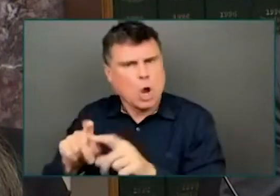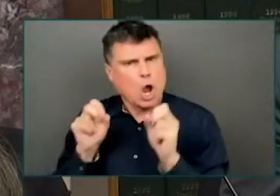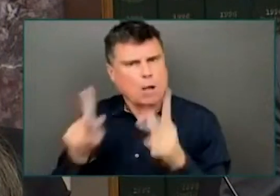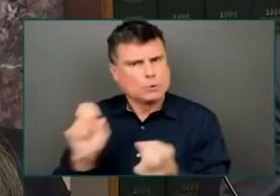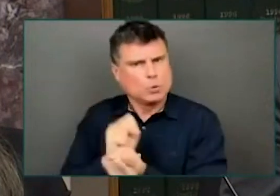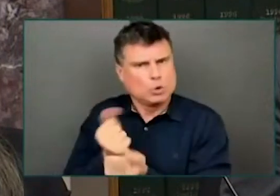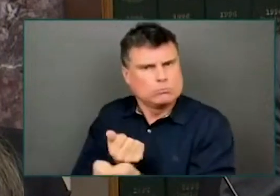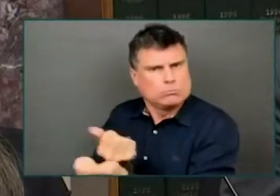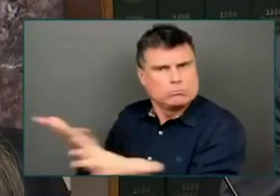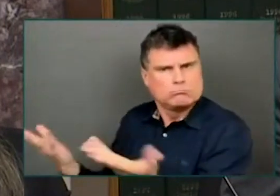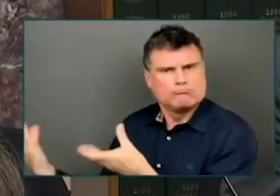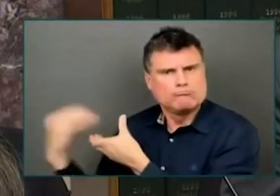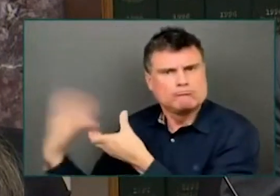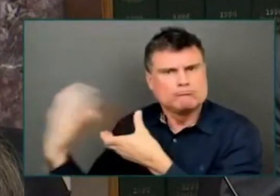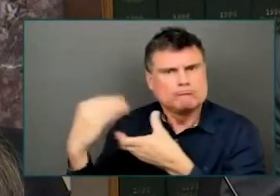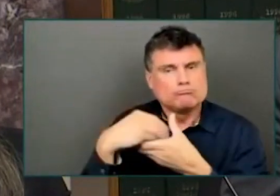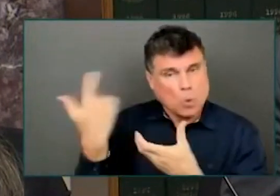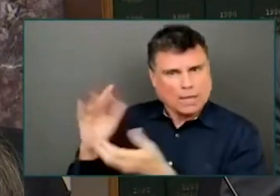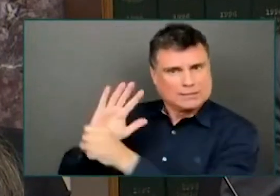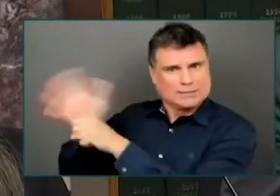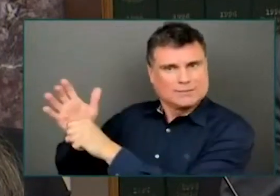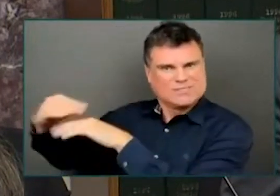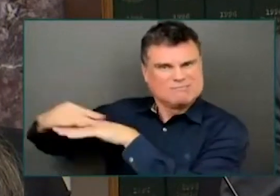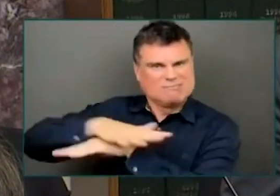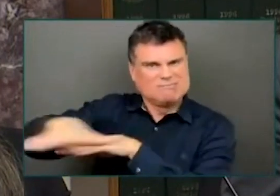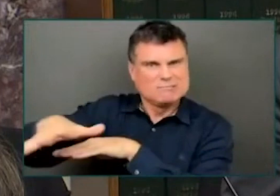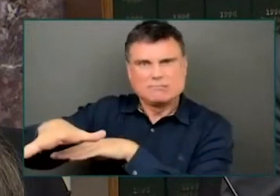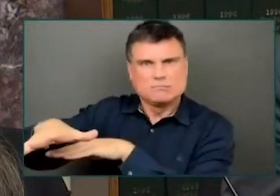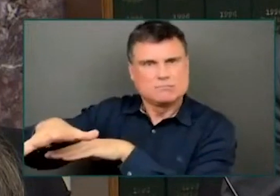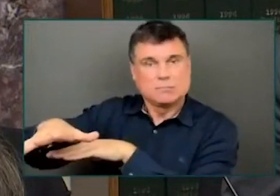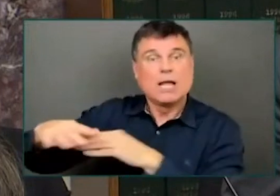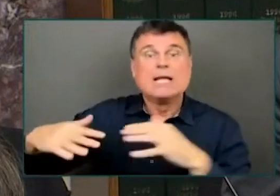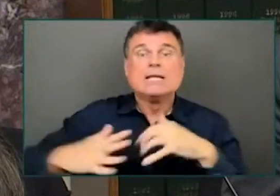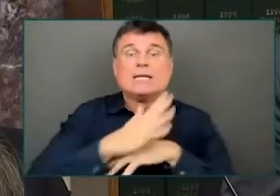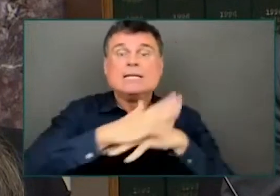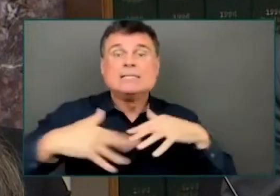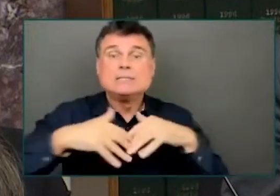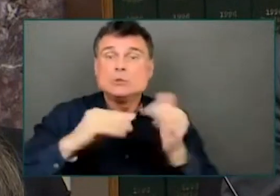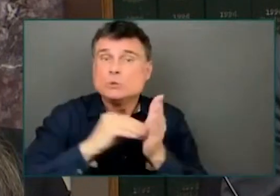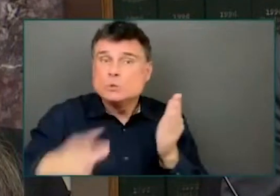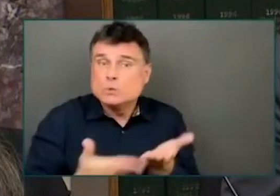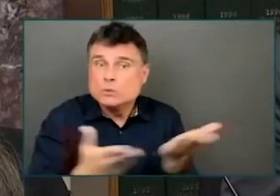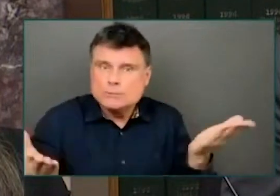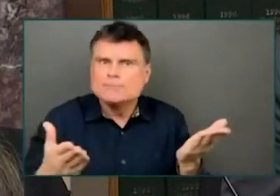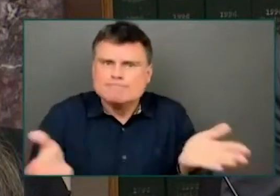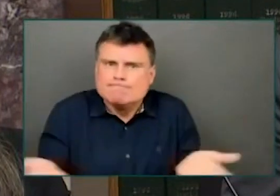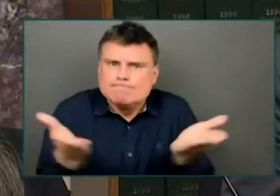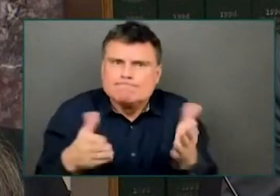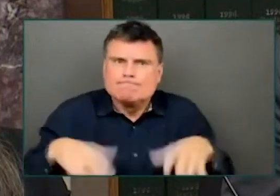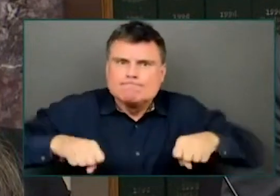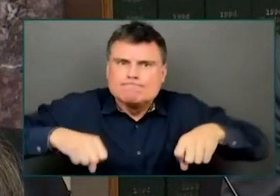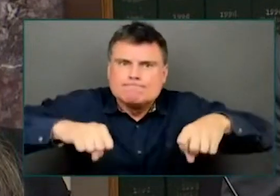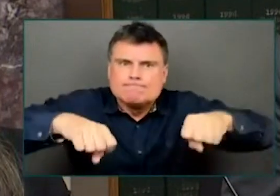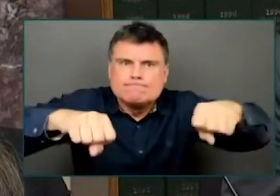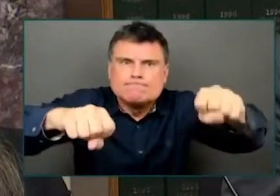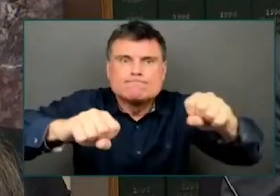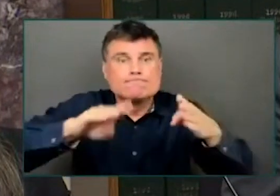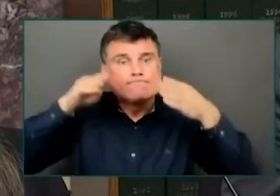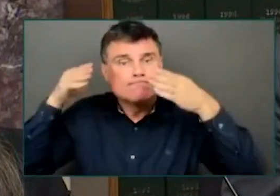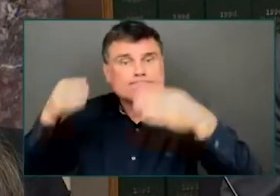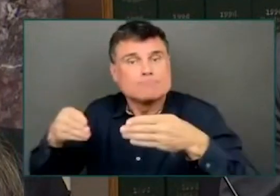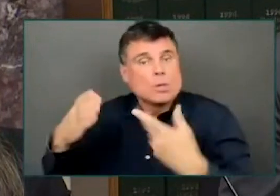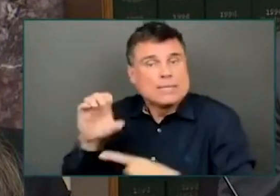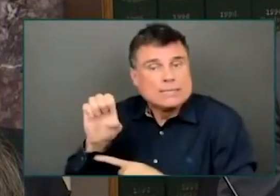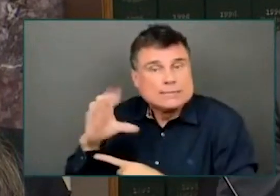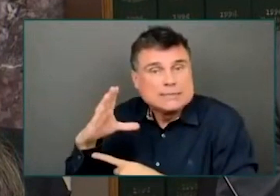Thousands of Indigenous learners are accessing new training opportunities for careers in early childhood education, healthcare, and more. We are